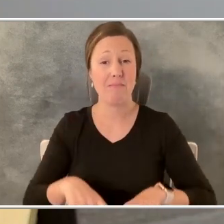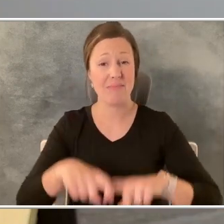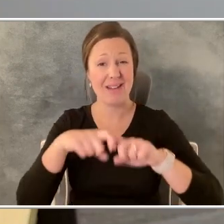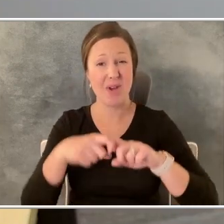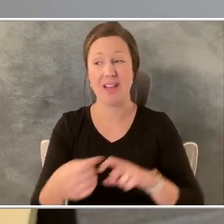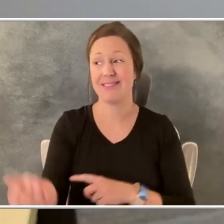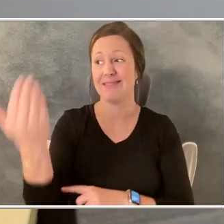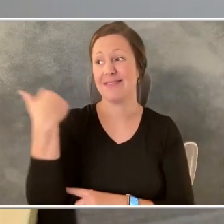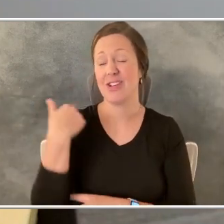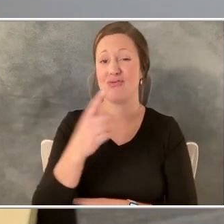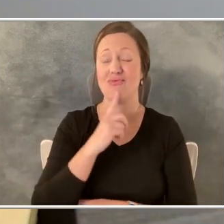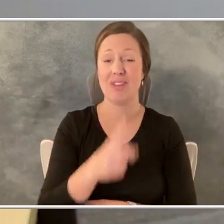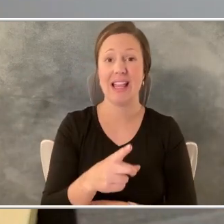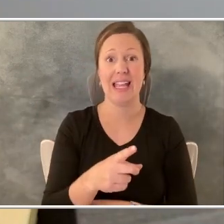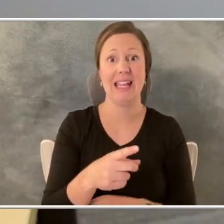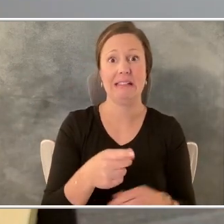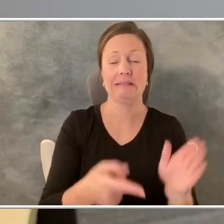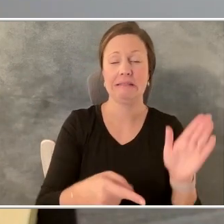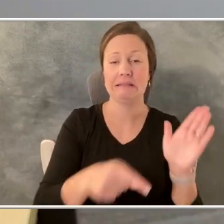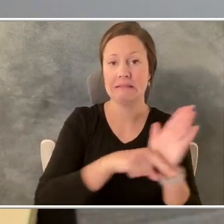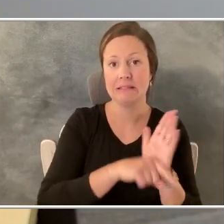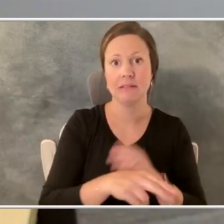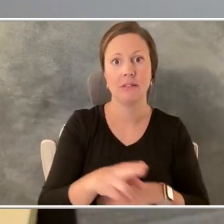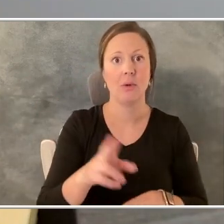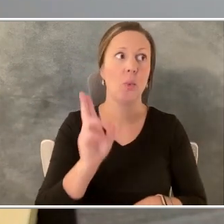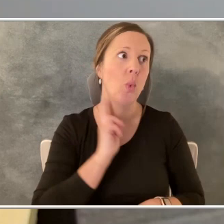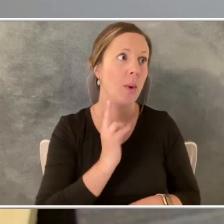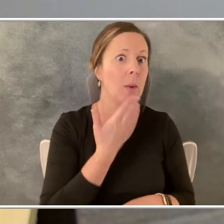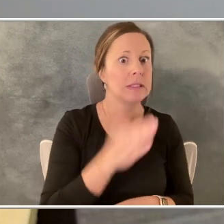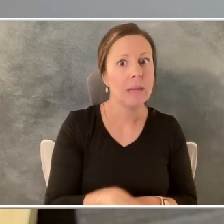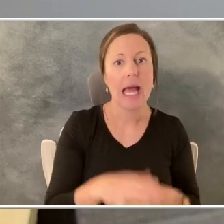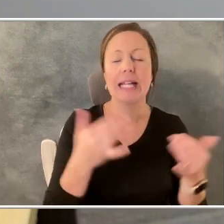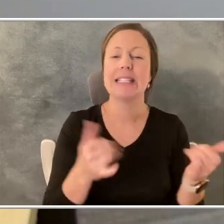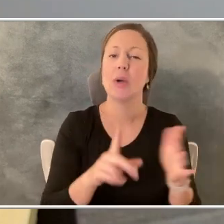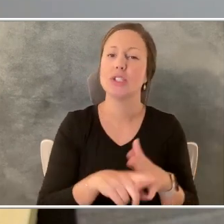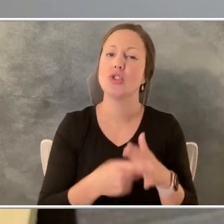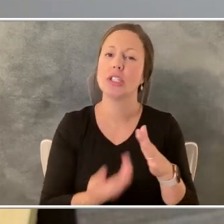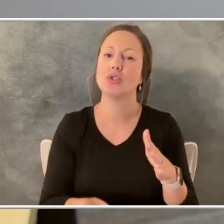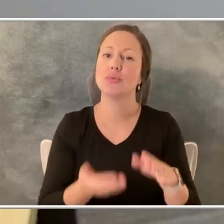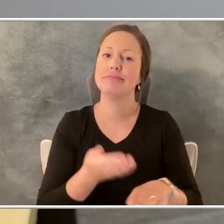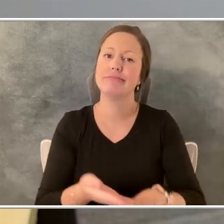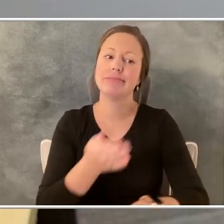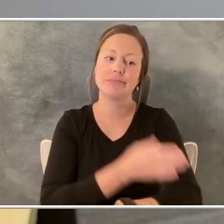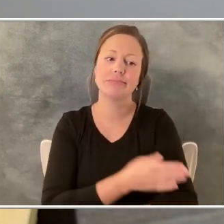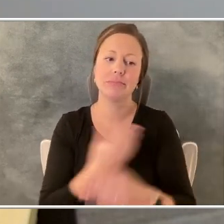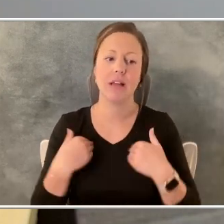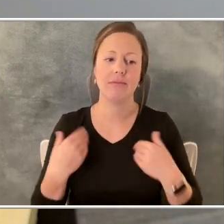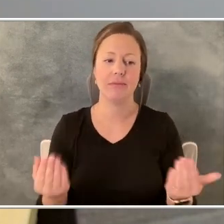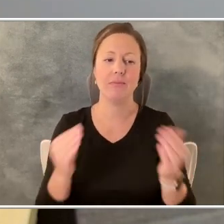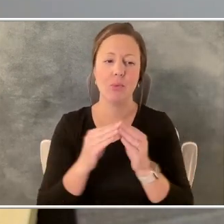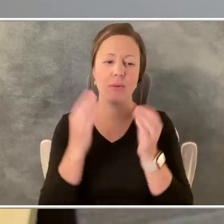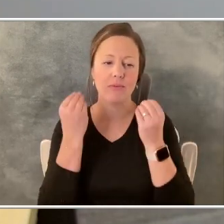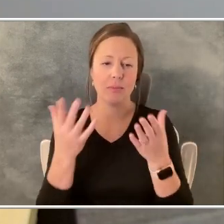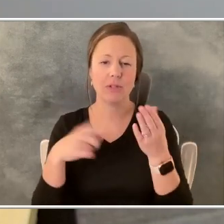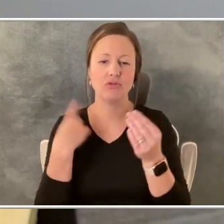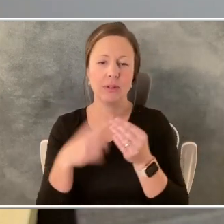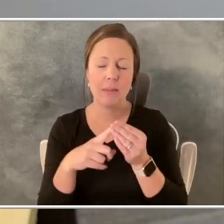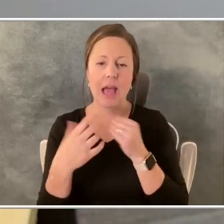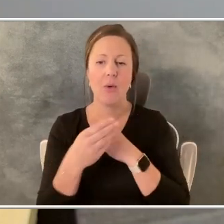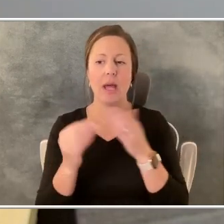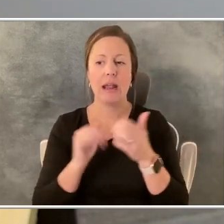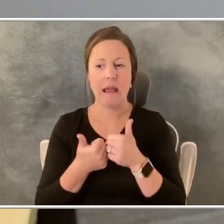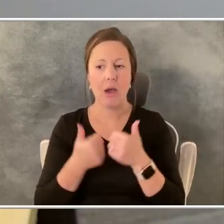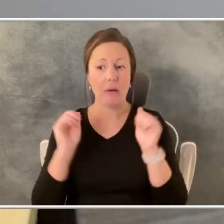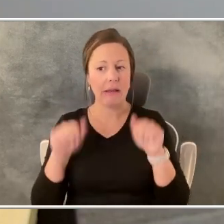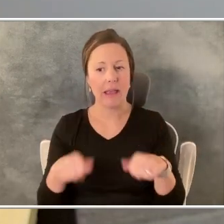to, hormones are bad. And I think it's swinging back as we get more and more data about it and about how it can be safe